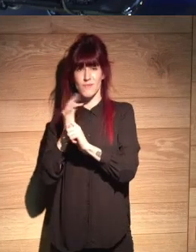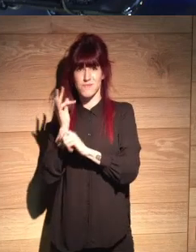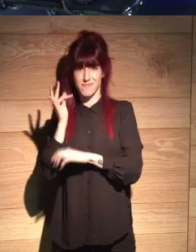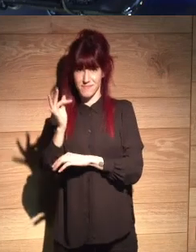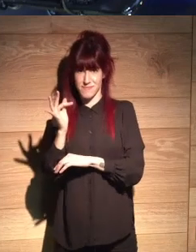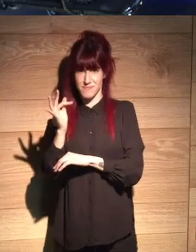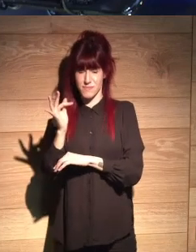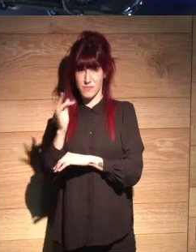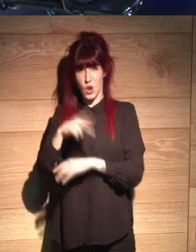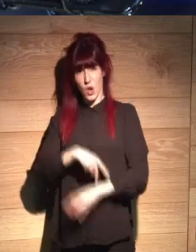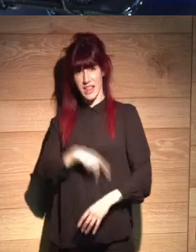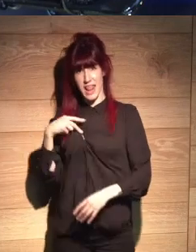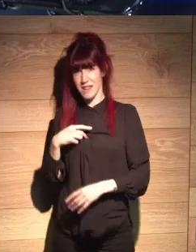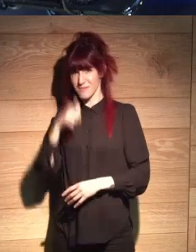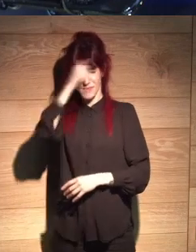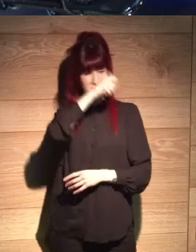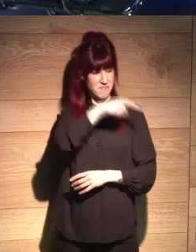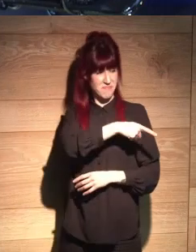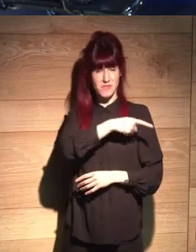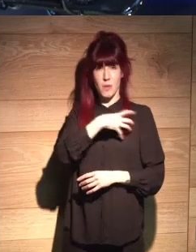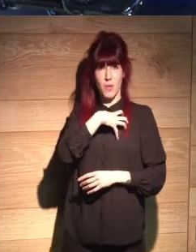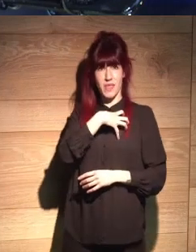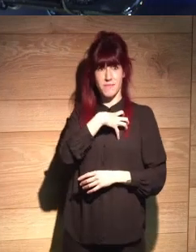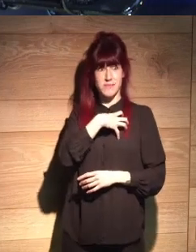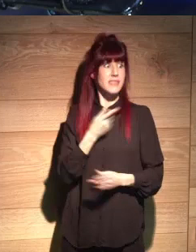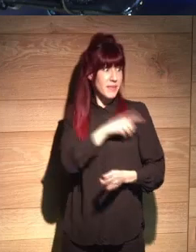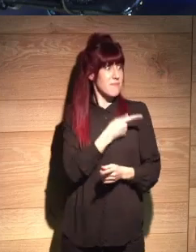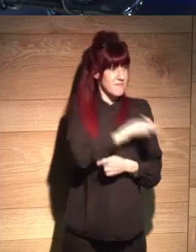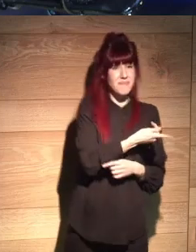added value that, generally speaking, the man can't. And